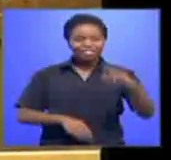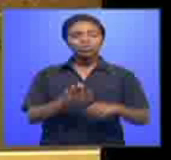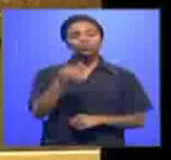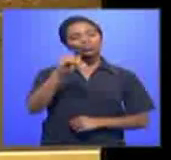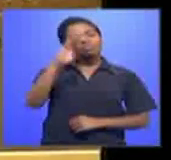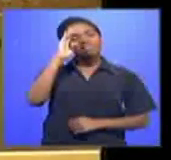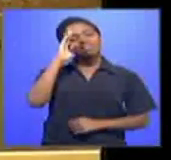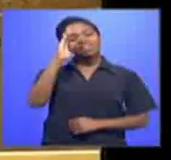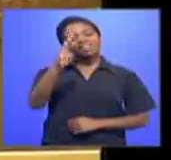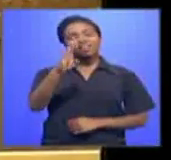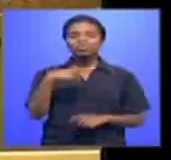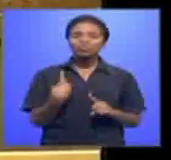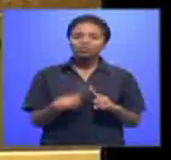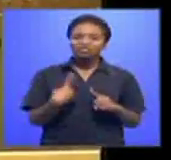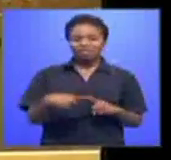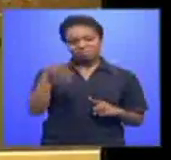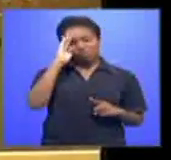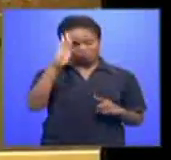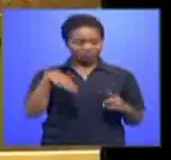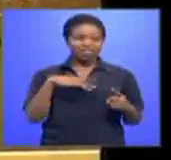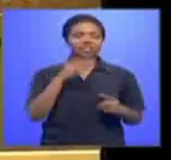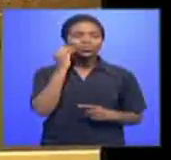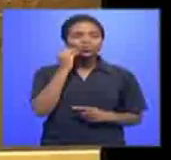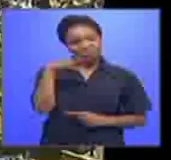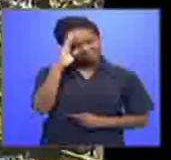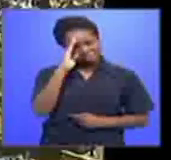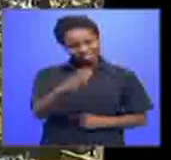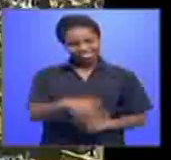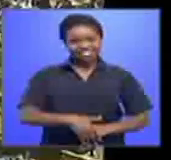Sanibonani nonke, molweni, dumelang,